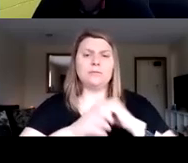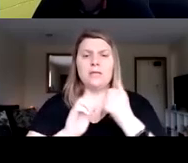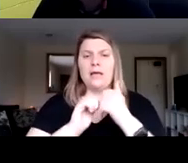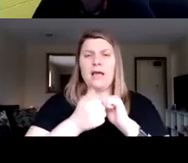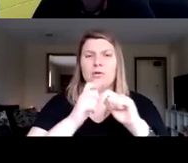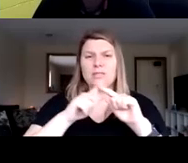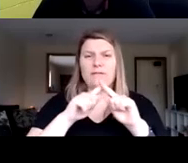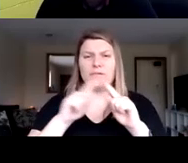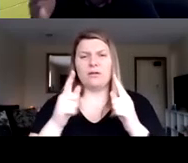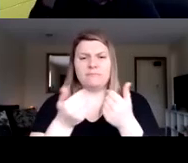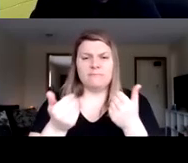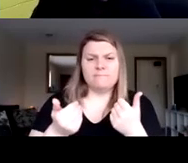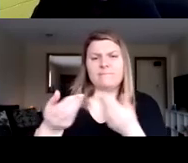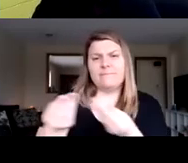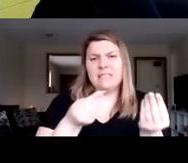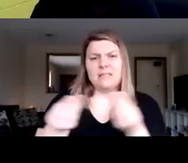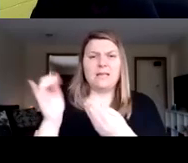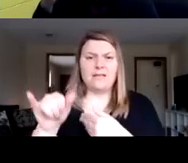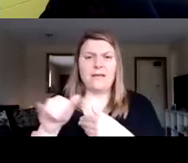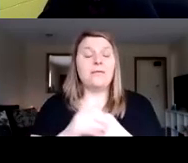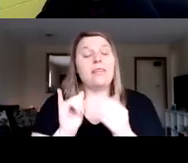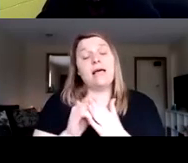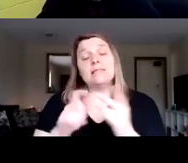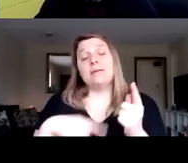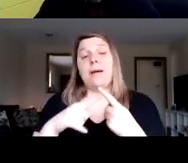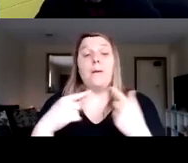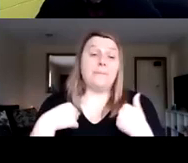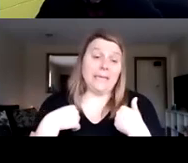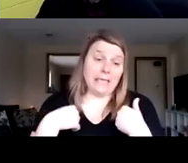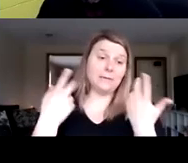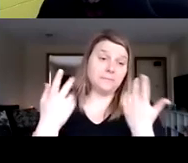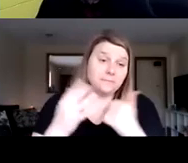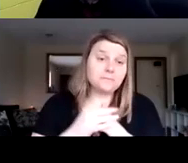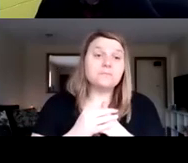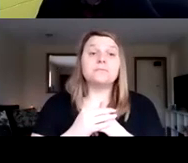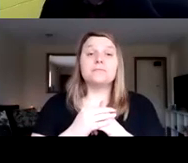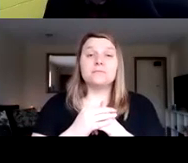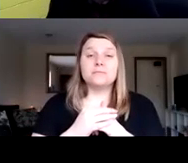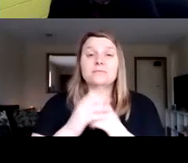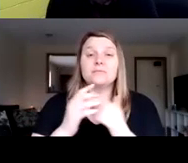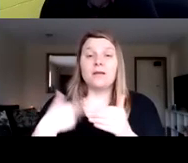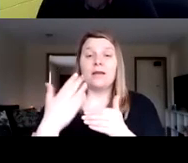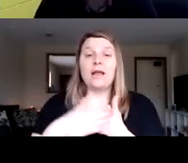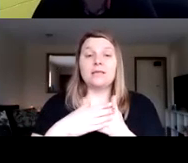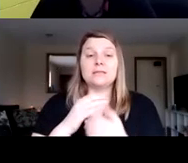of help facilitate that. So that's a little bit about me. Can you get the next slide,